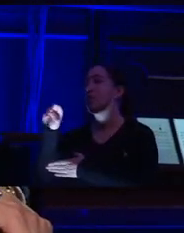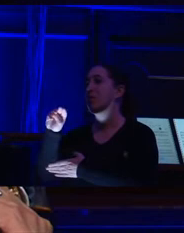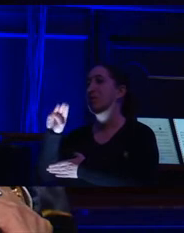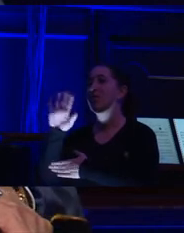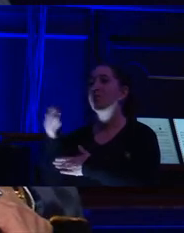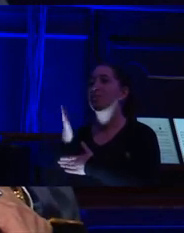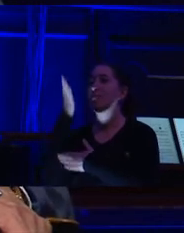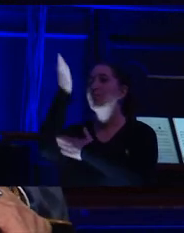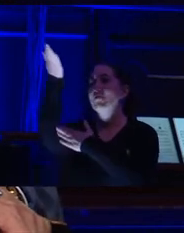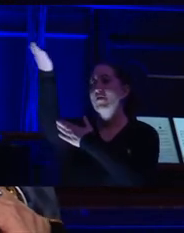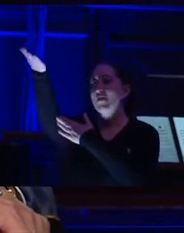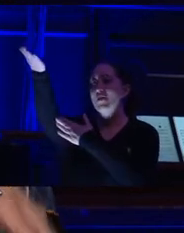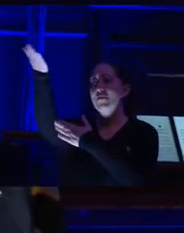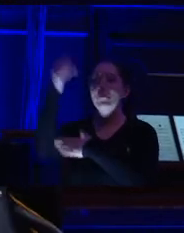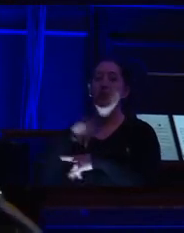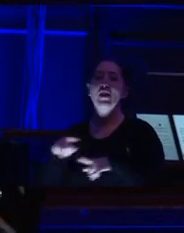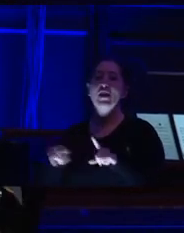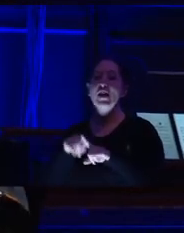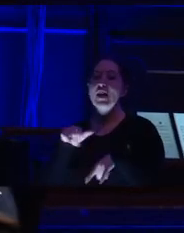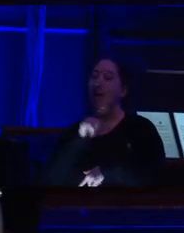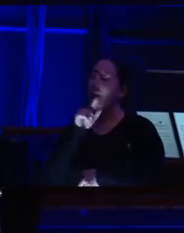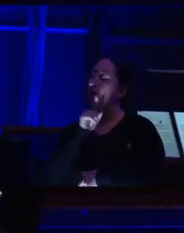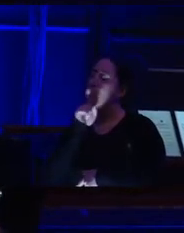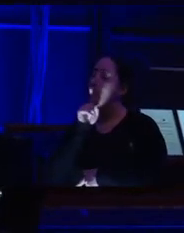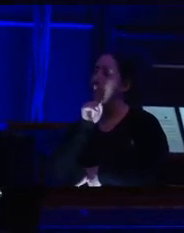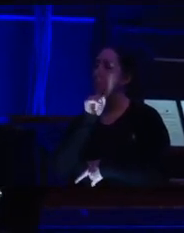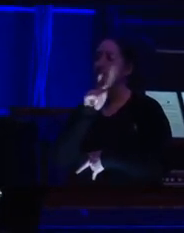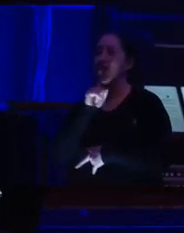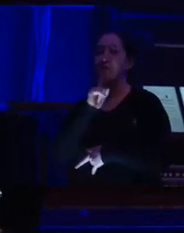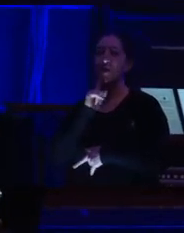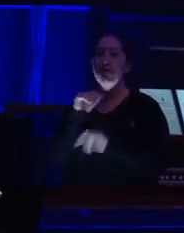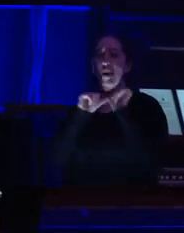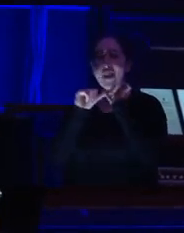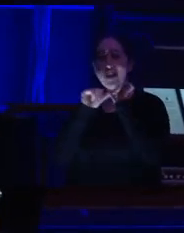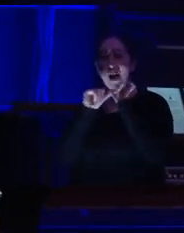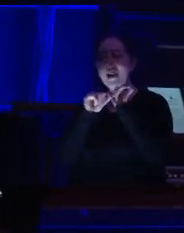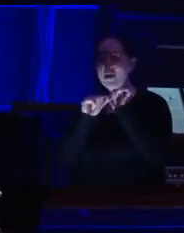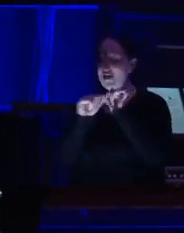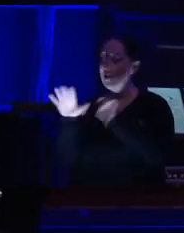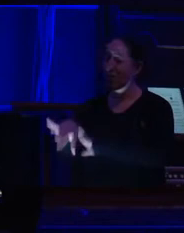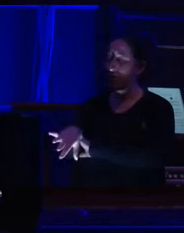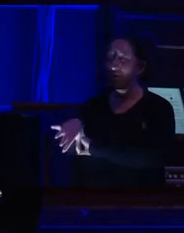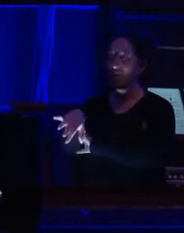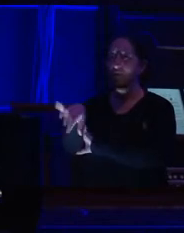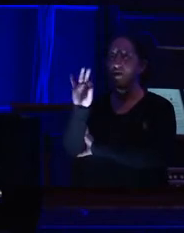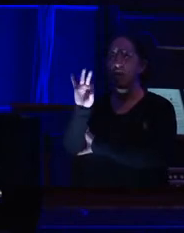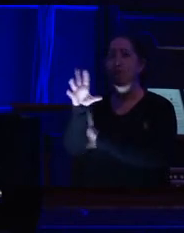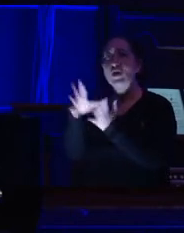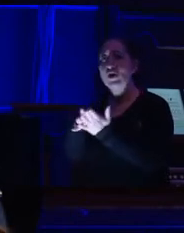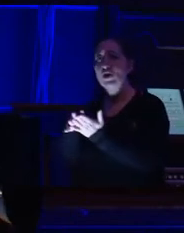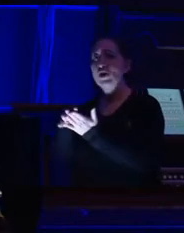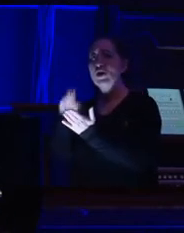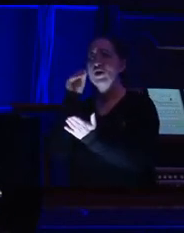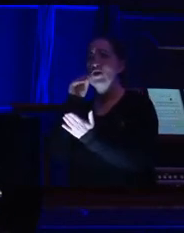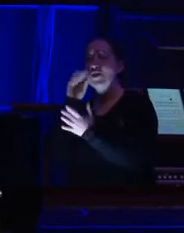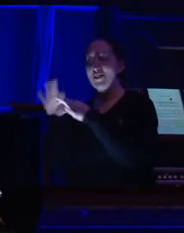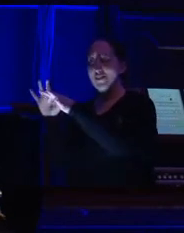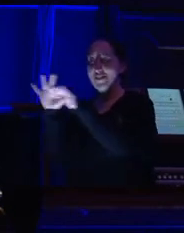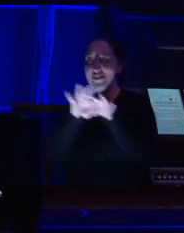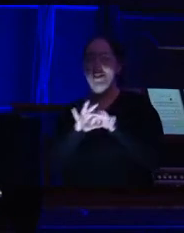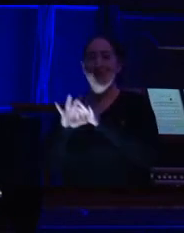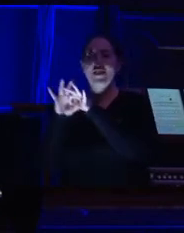lie ahead. And I'm certain that by constantly discovering, learning,